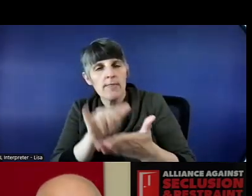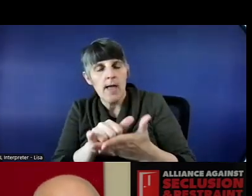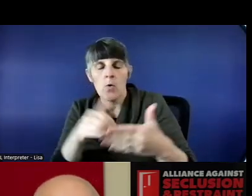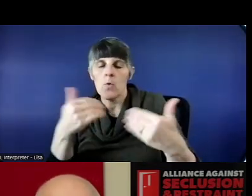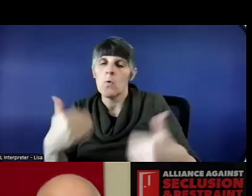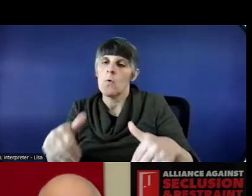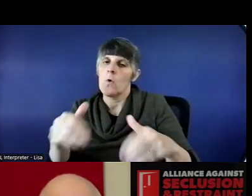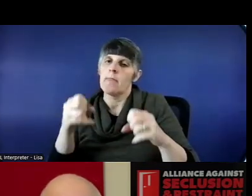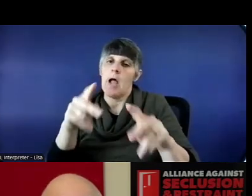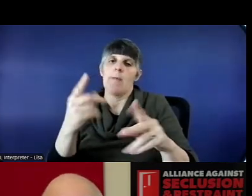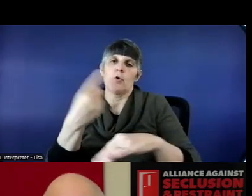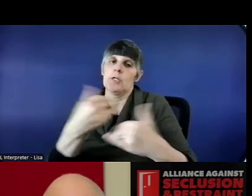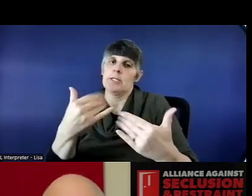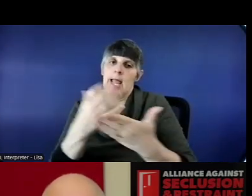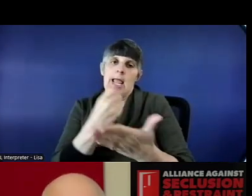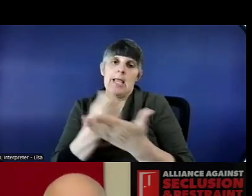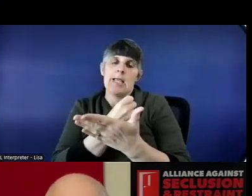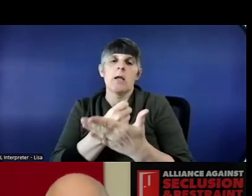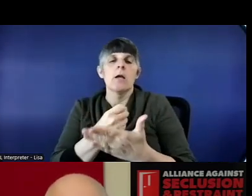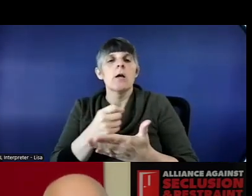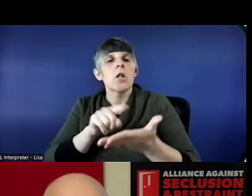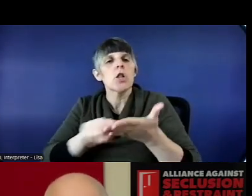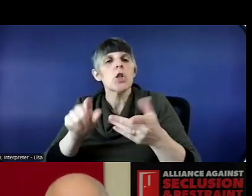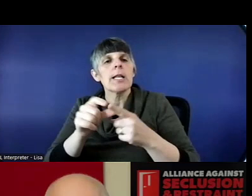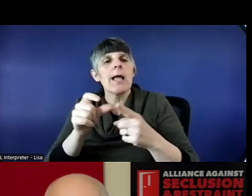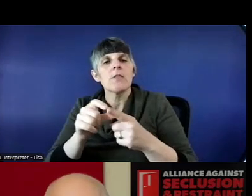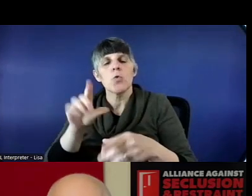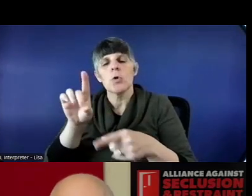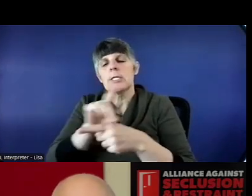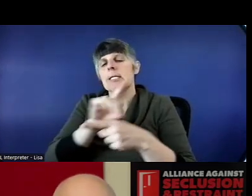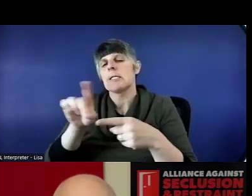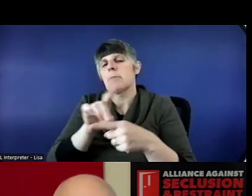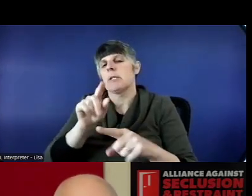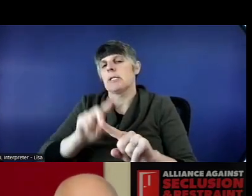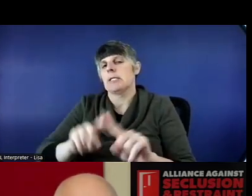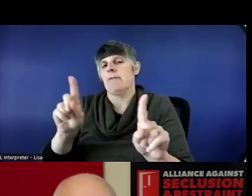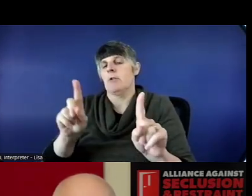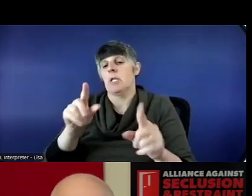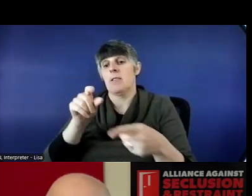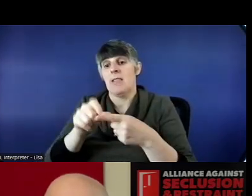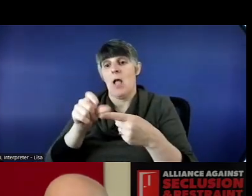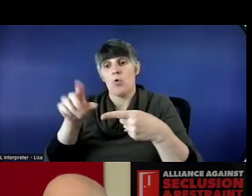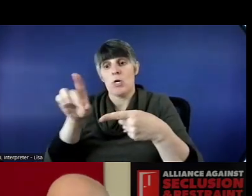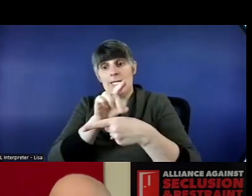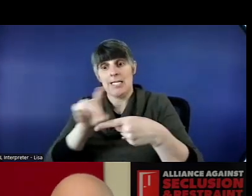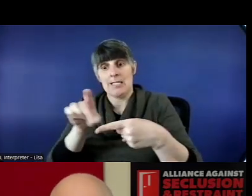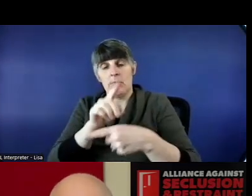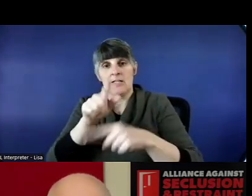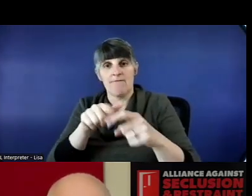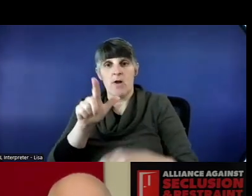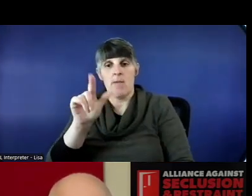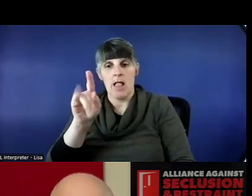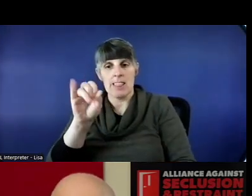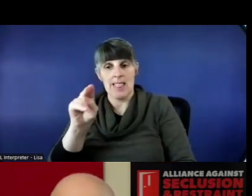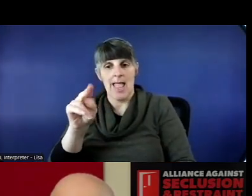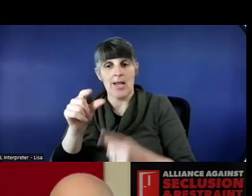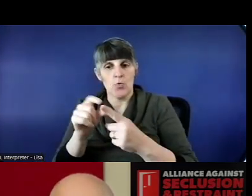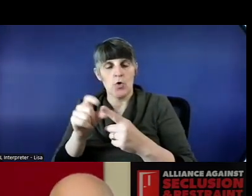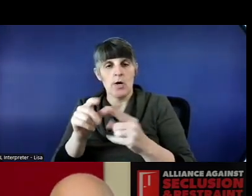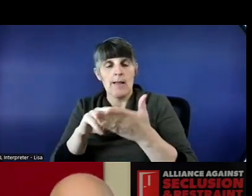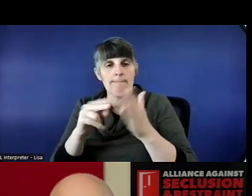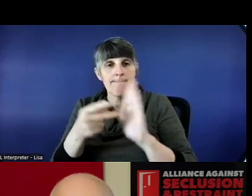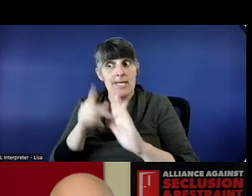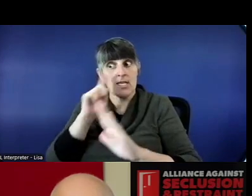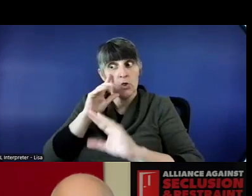this information today. Looking at the word discipline differently. The word discipline actually comes from a Latin word, which means